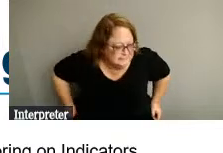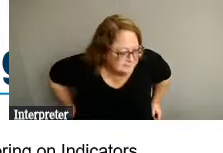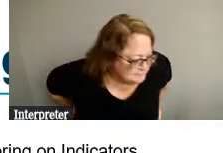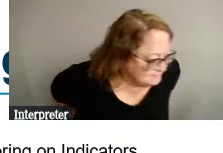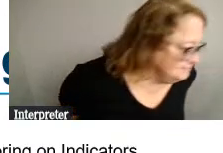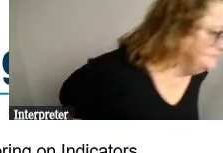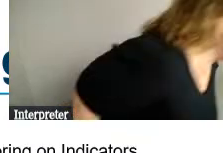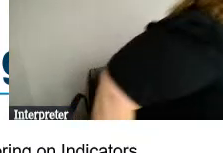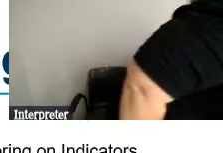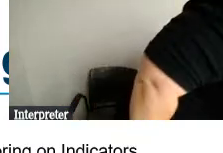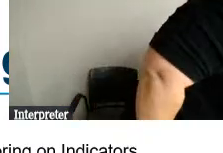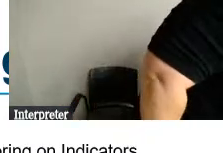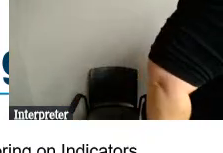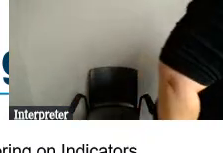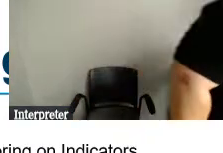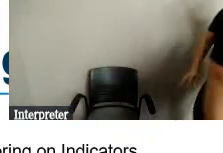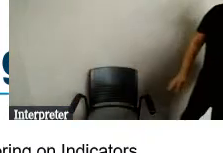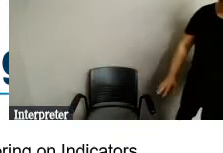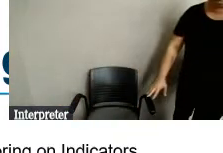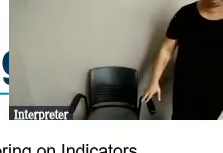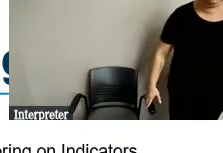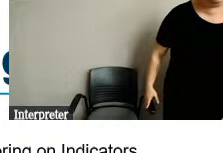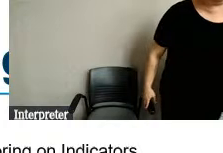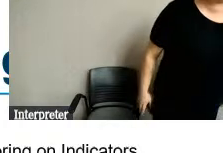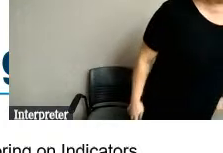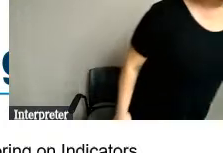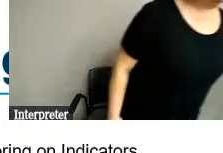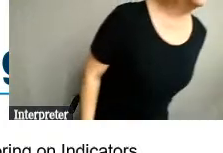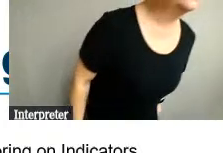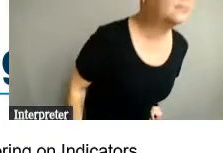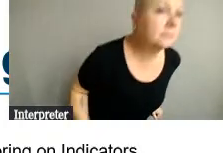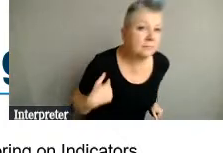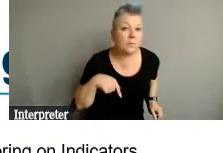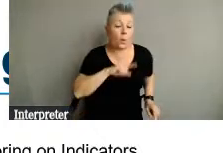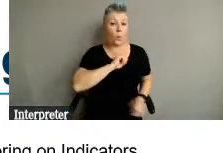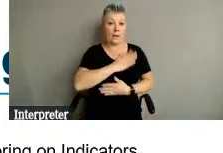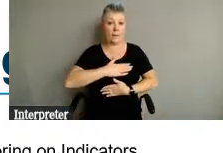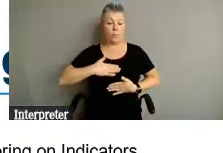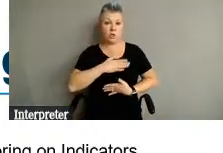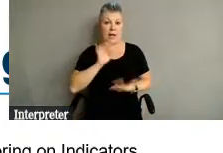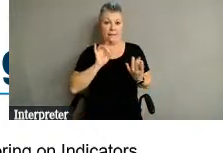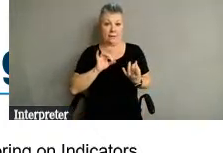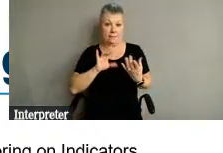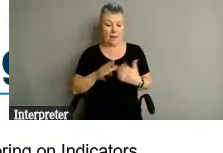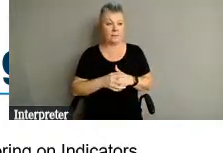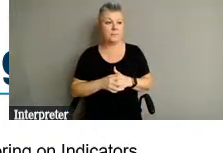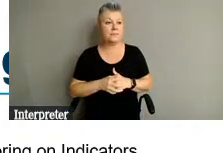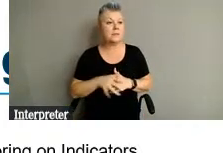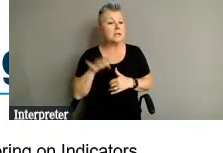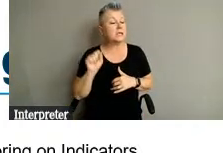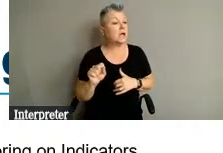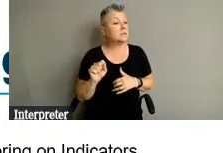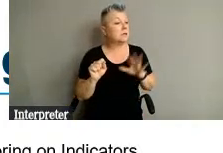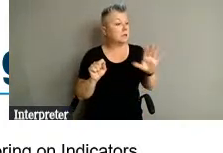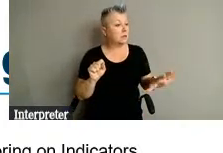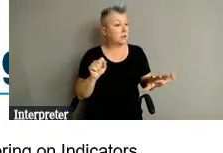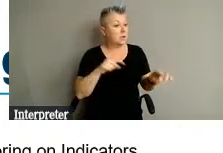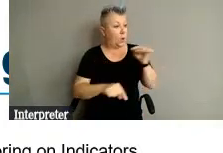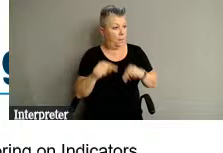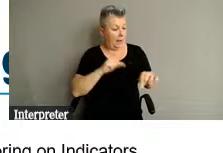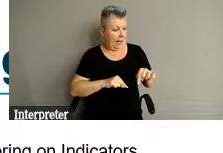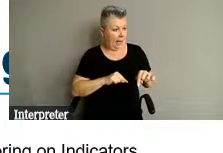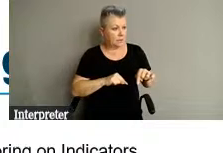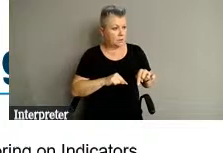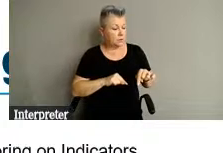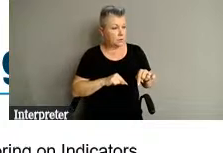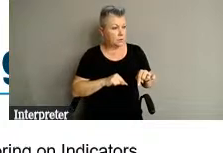it. yeah, we appreciate that feedback. Thank you. I've got a question. Yes, so just to back to where we were a